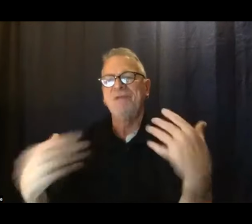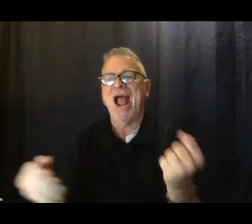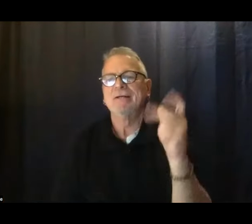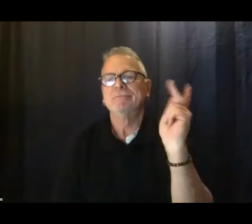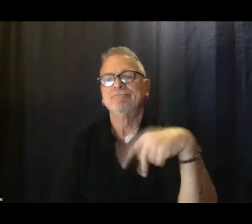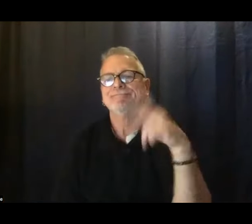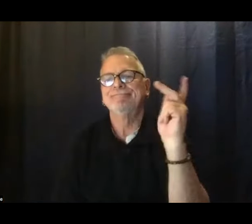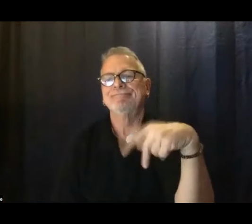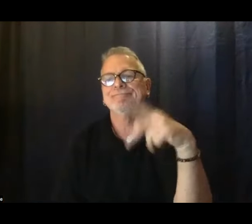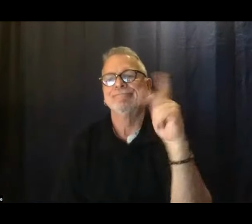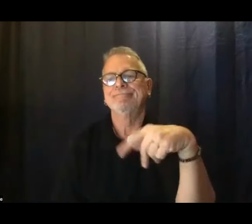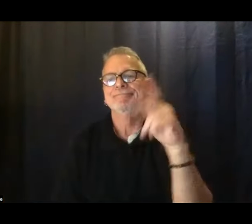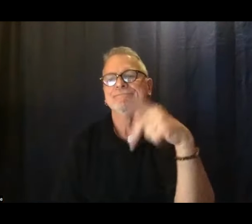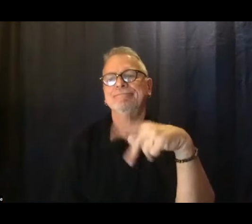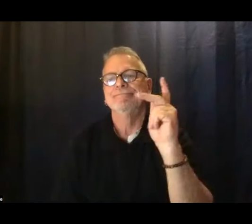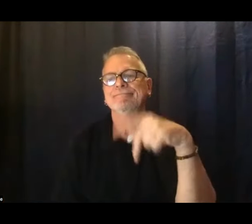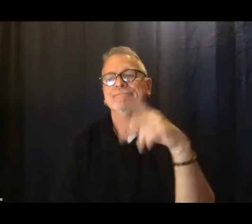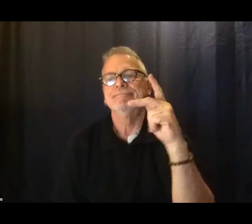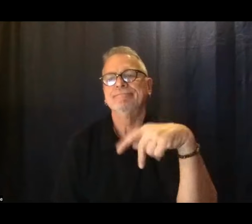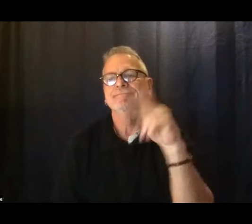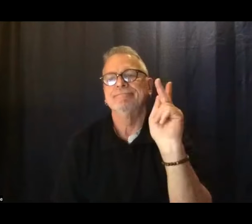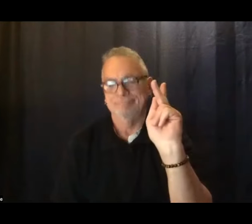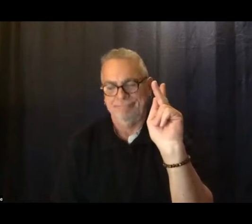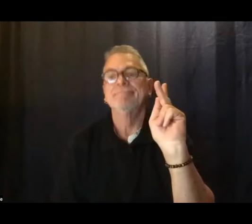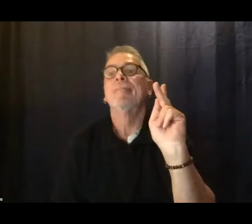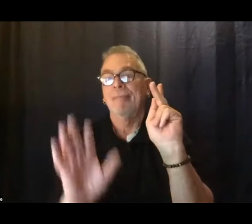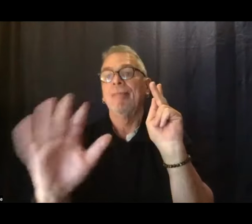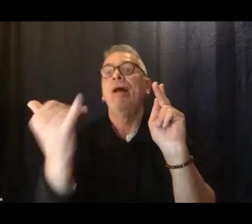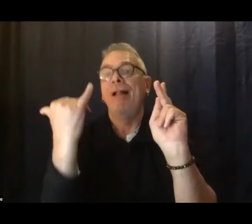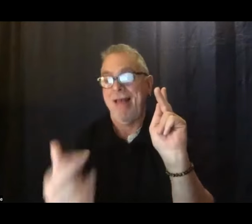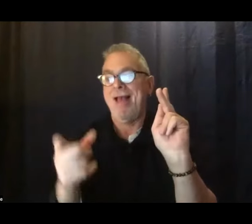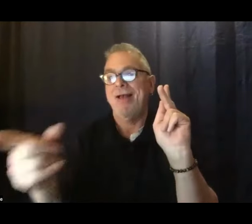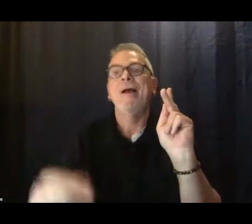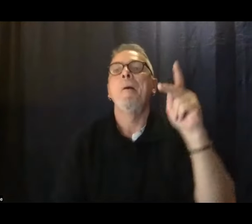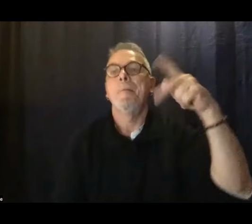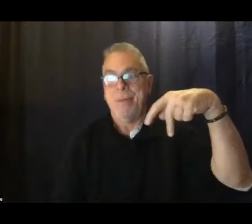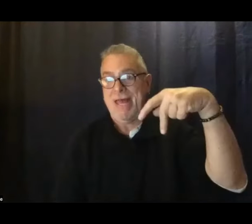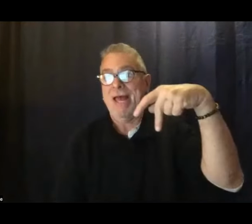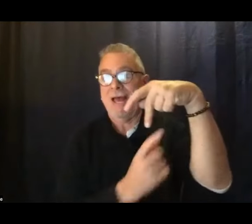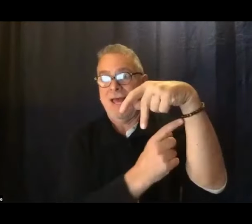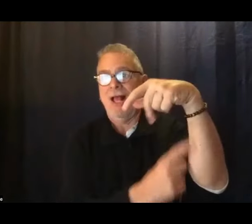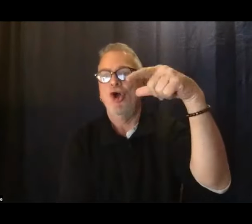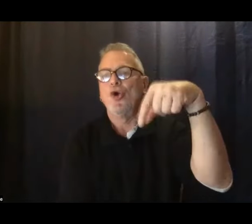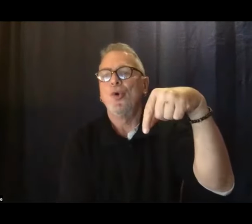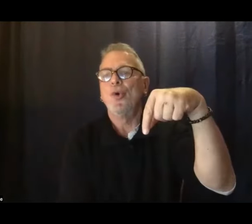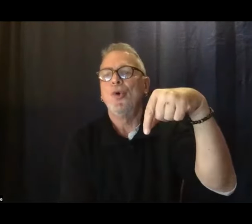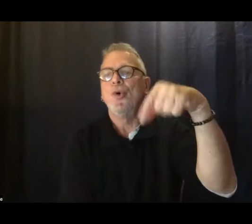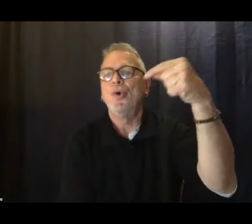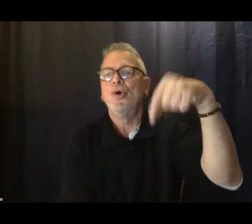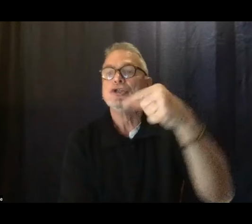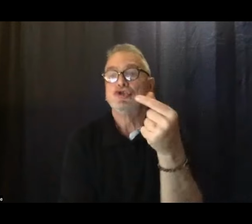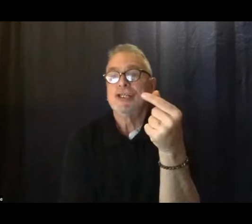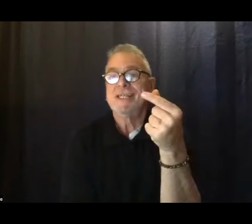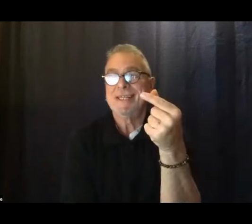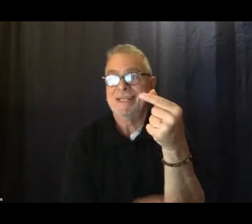there. And relaxed. You just relax it. KP, KP, KP, PK, right? So this